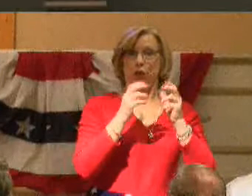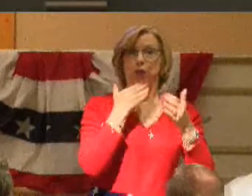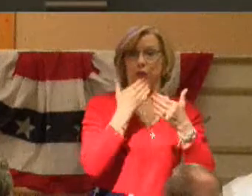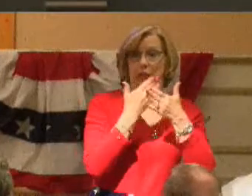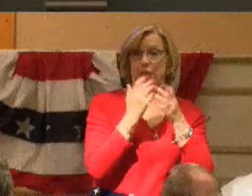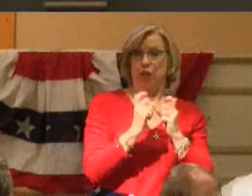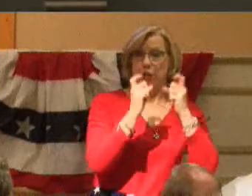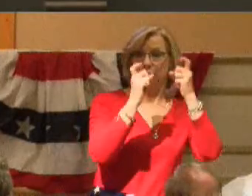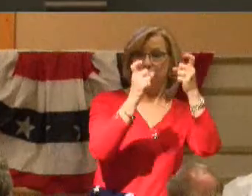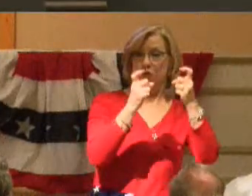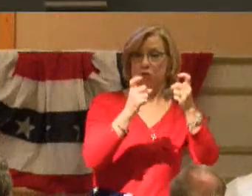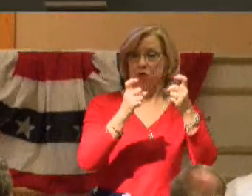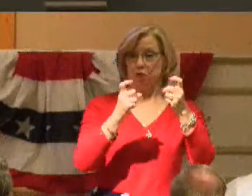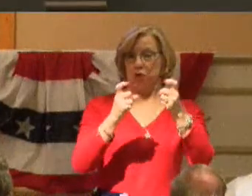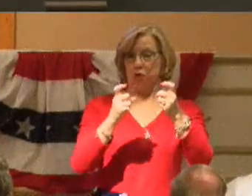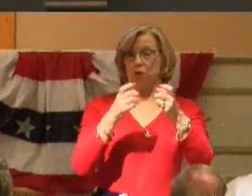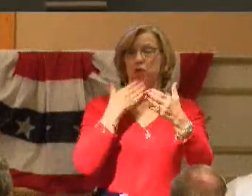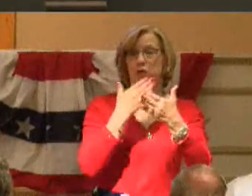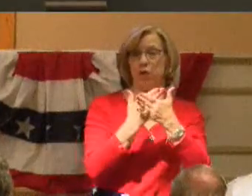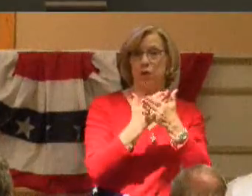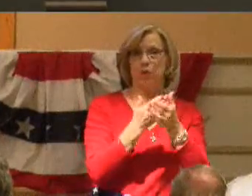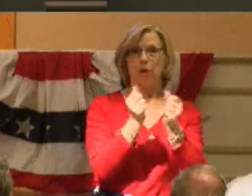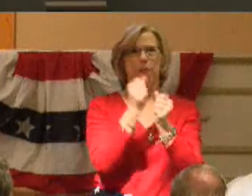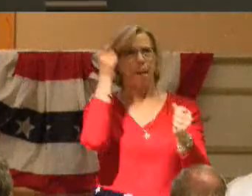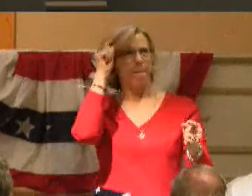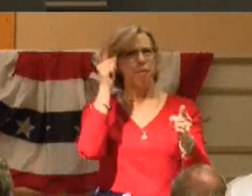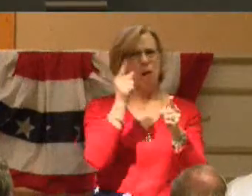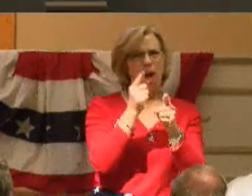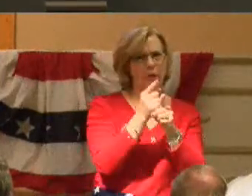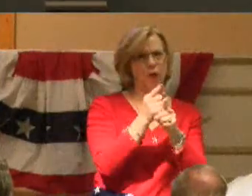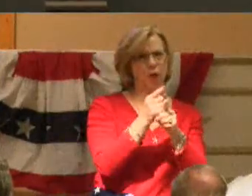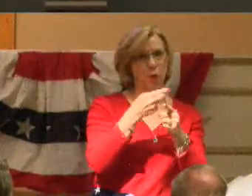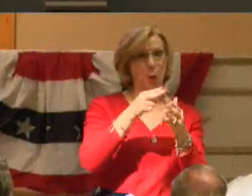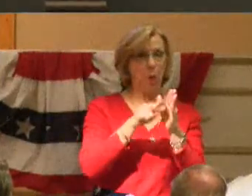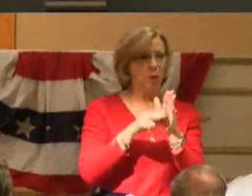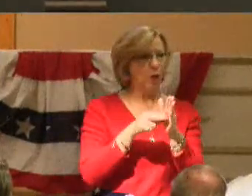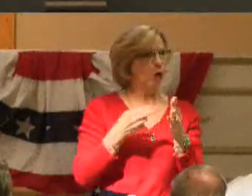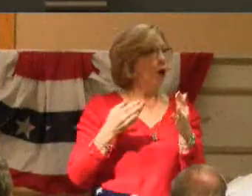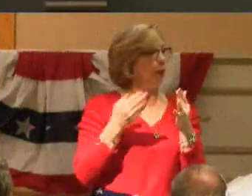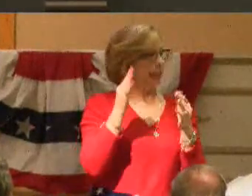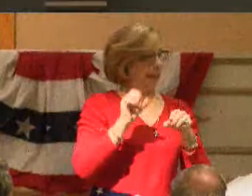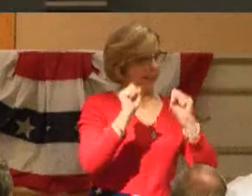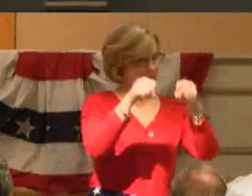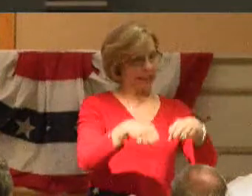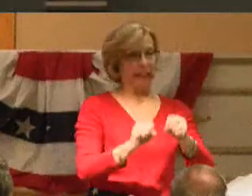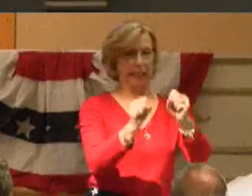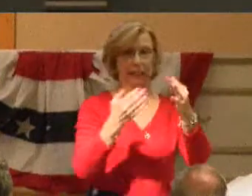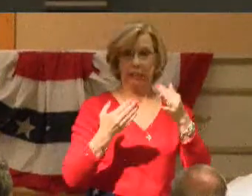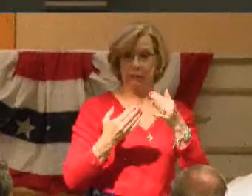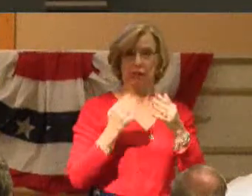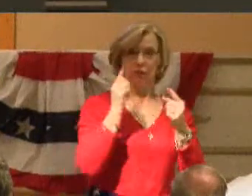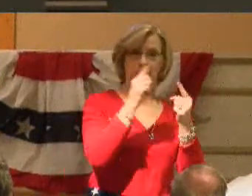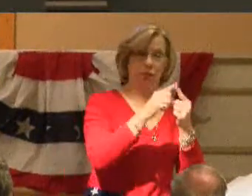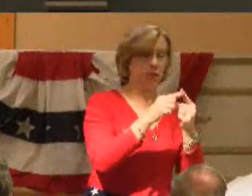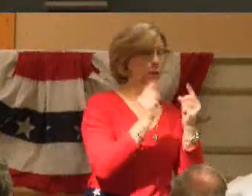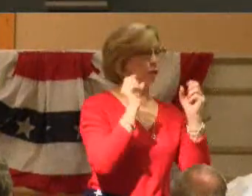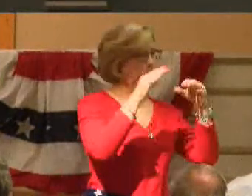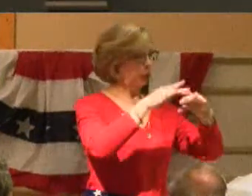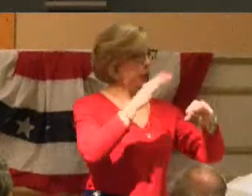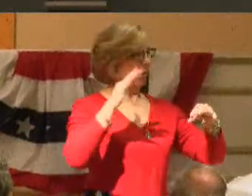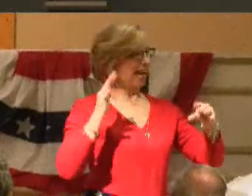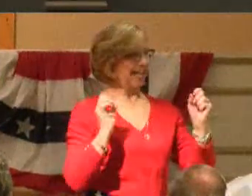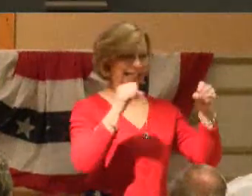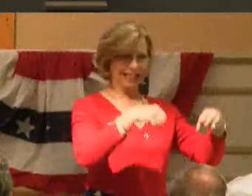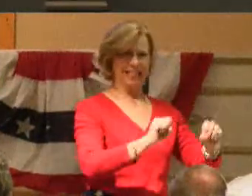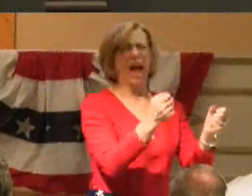good with brotherhood from sea to shining sea. I